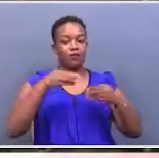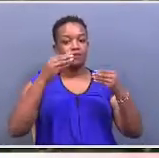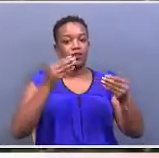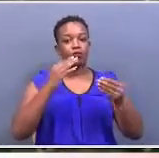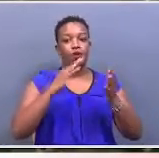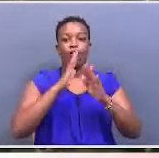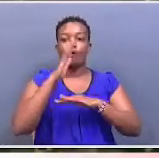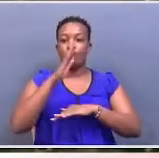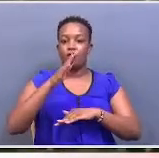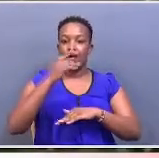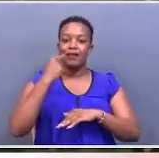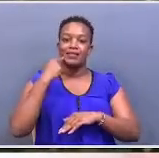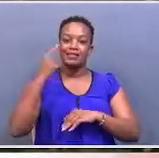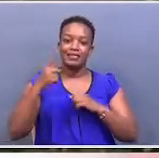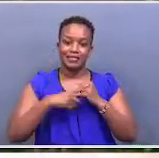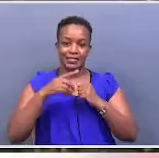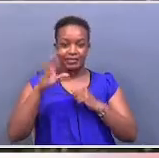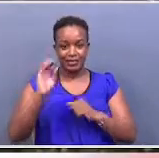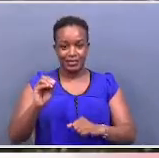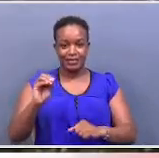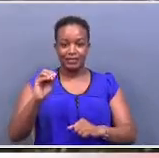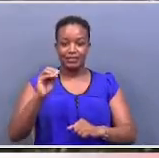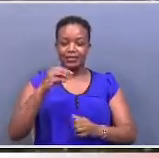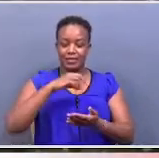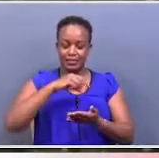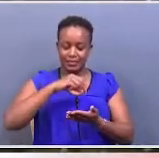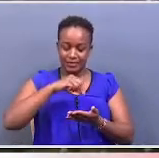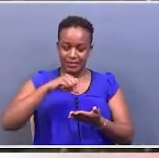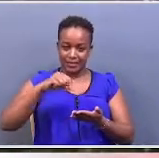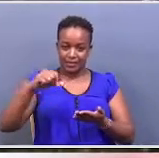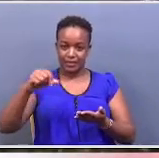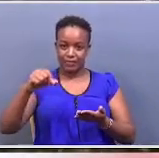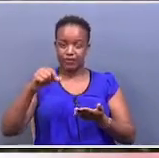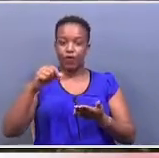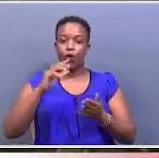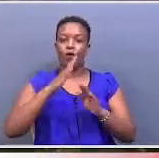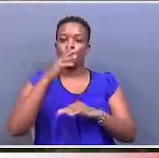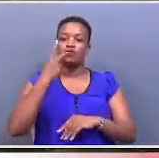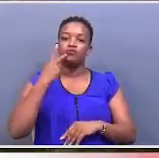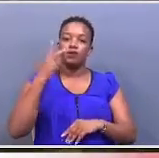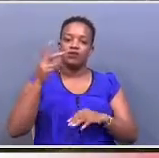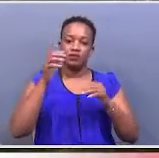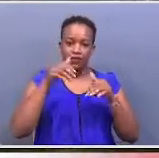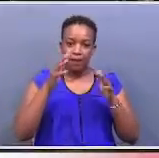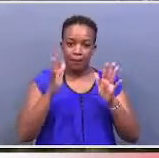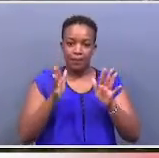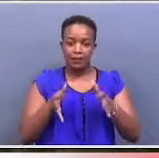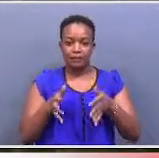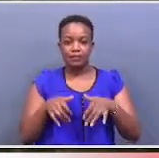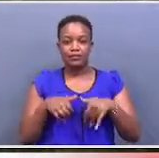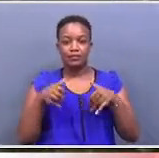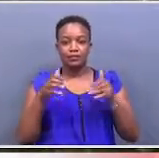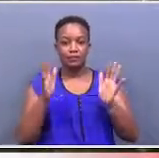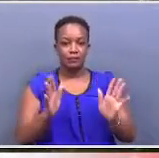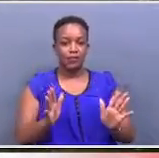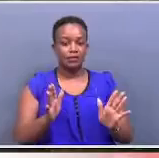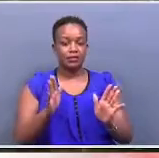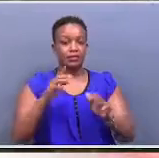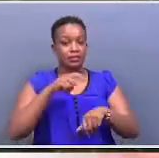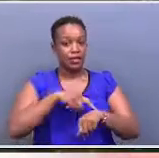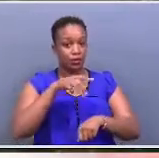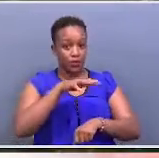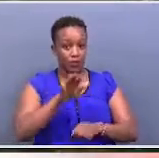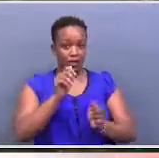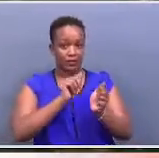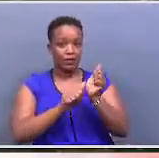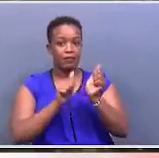160,000 seedlings kwa wakulima kama 2,000 katika county hii. Kwa hivyo pia hii ni mwito natoa kwa wakulima wetu. Tunapopanda mahindi yetu